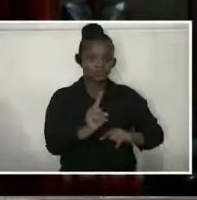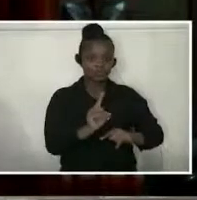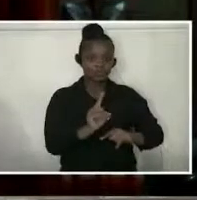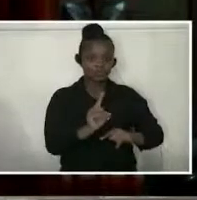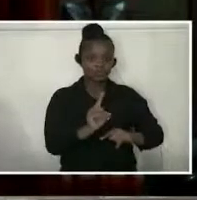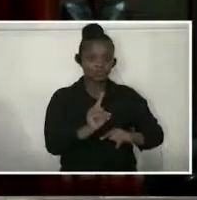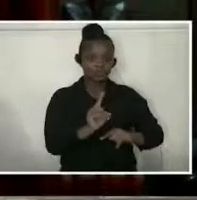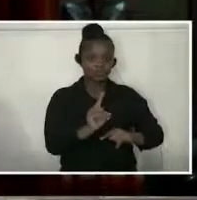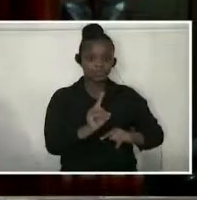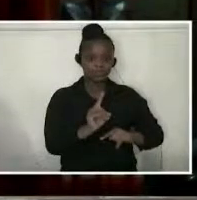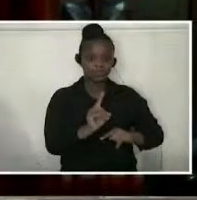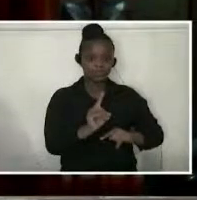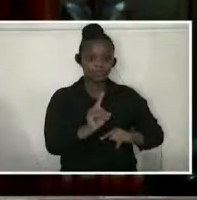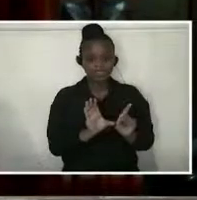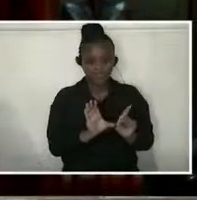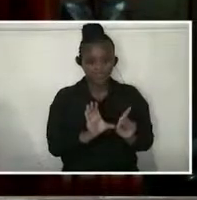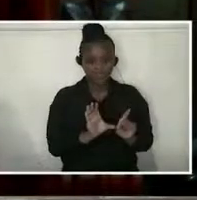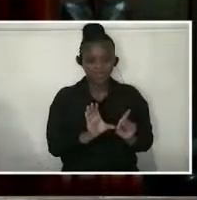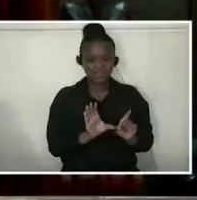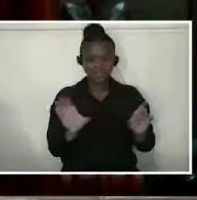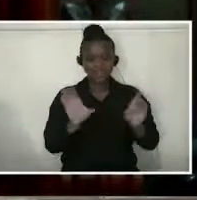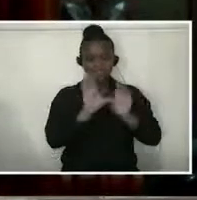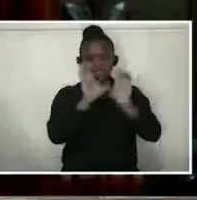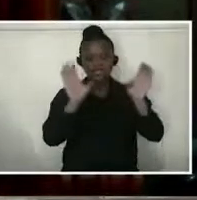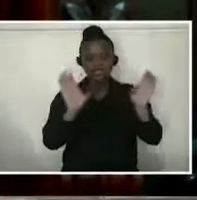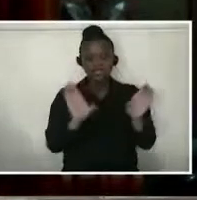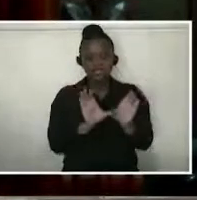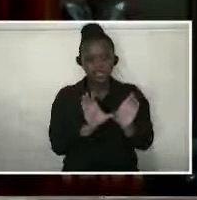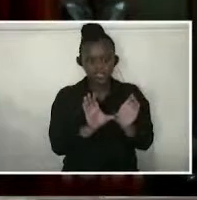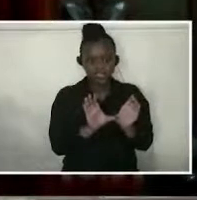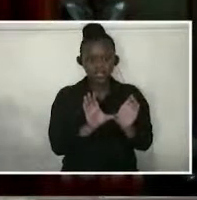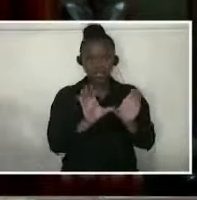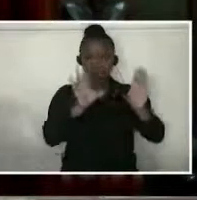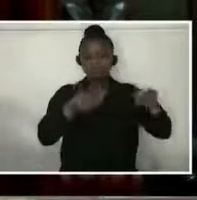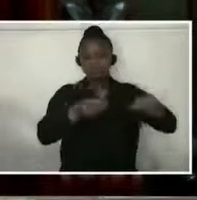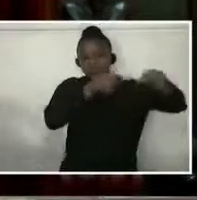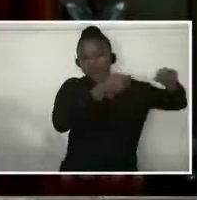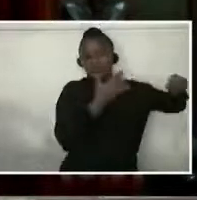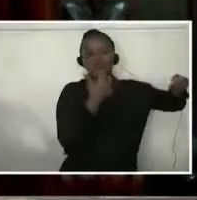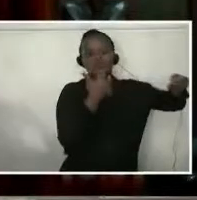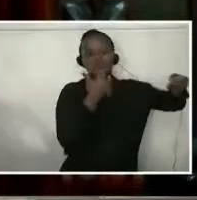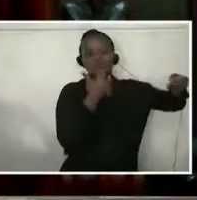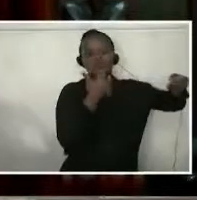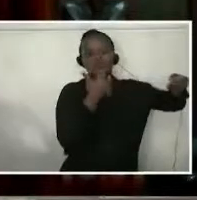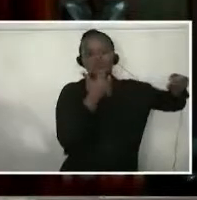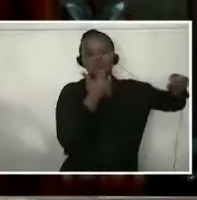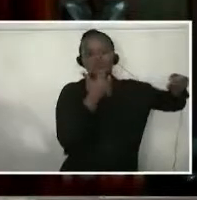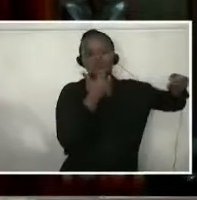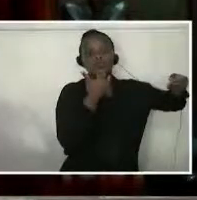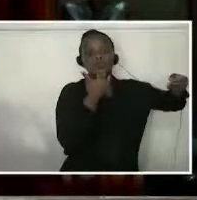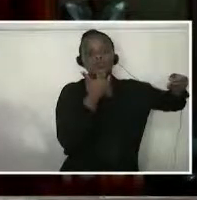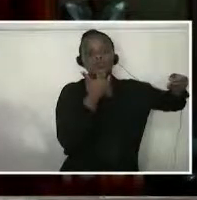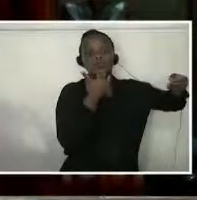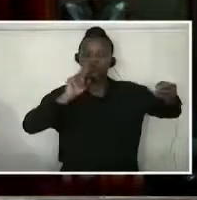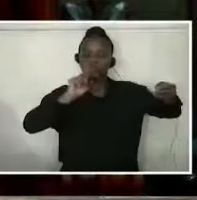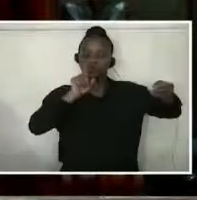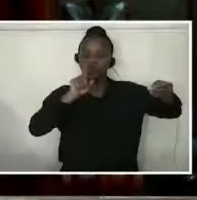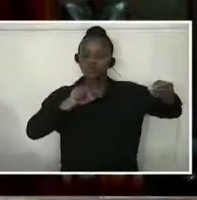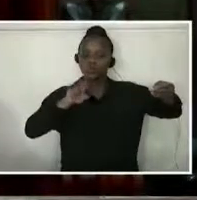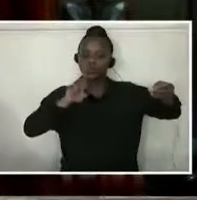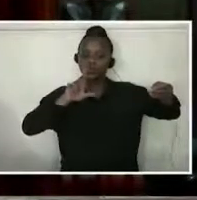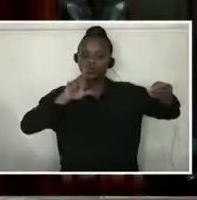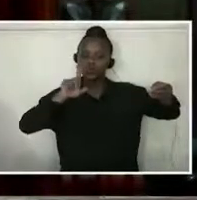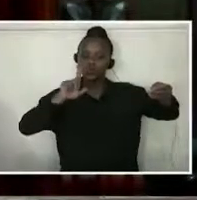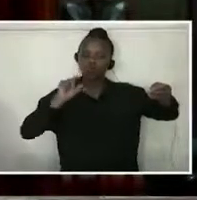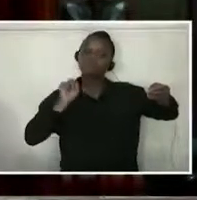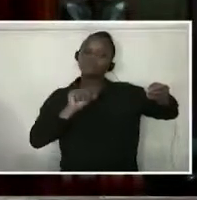to His Majesty King KwaZulu-Natal will take place on the 29th. Honourable members were